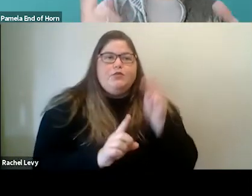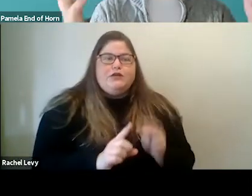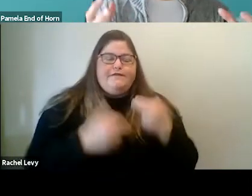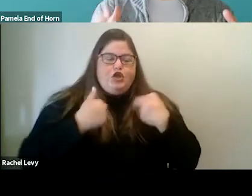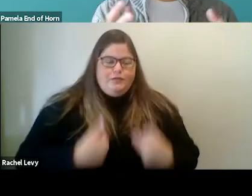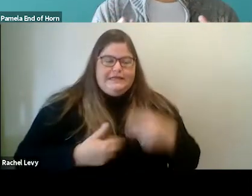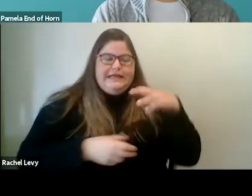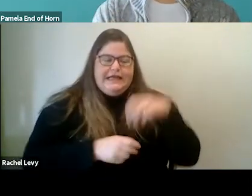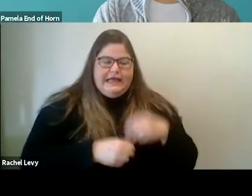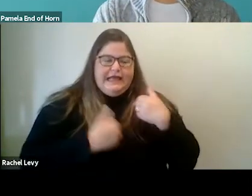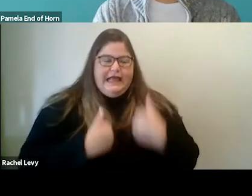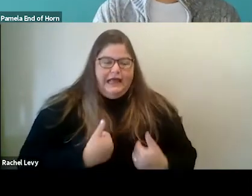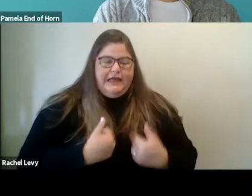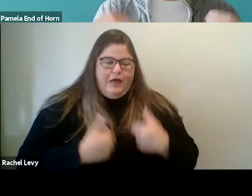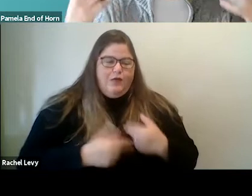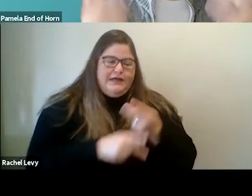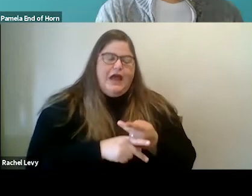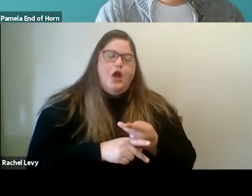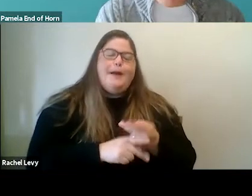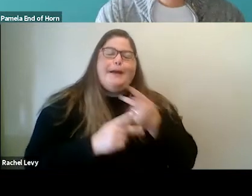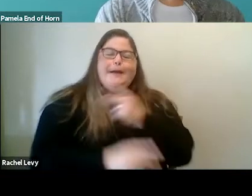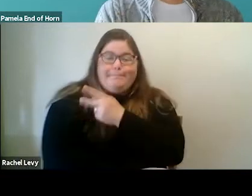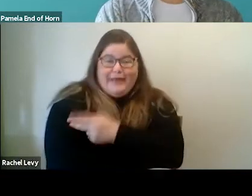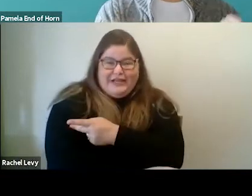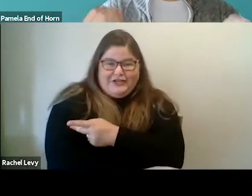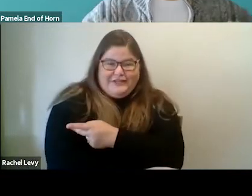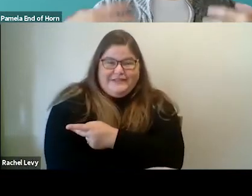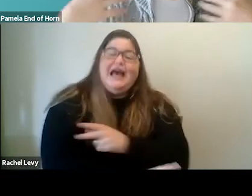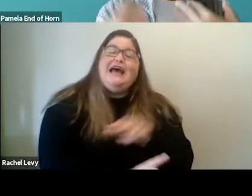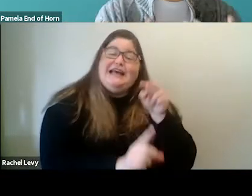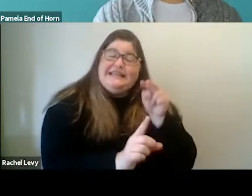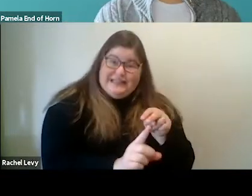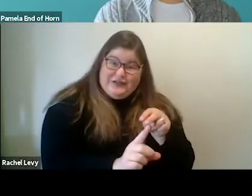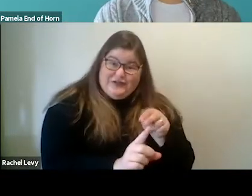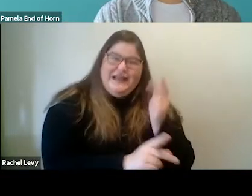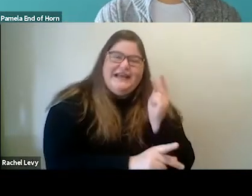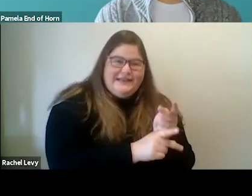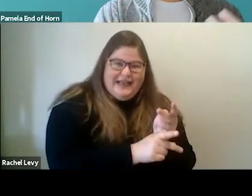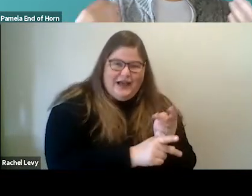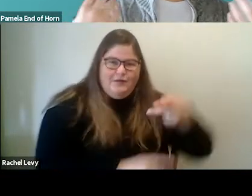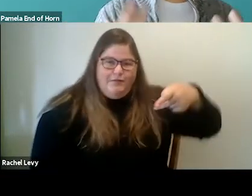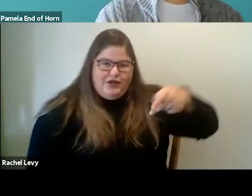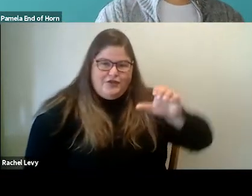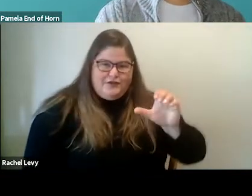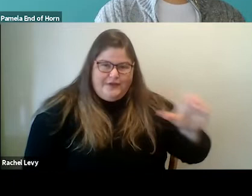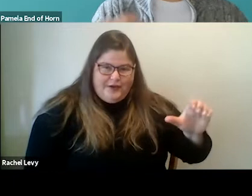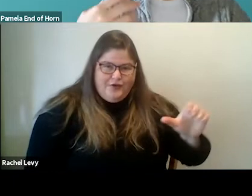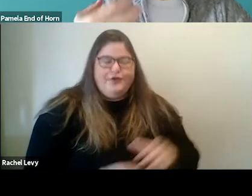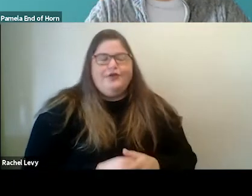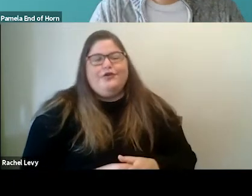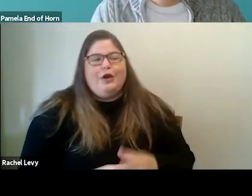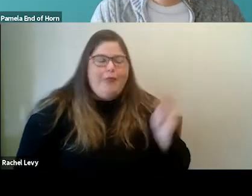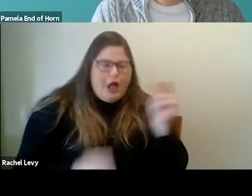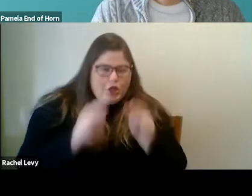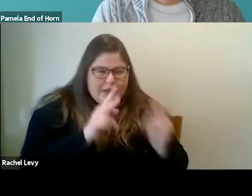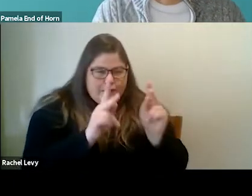healthcare, patient-centered care. By looking at the patient within our healthcare system, providing them